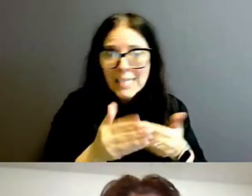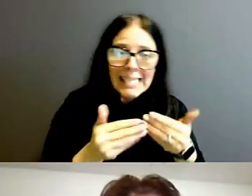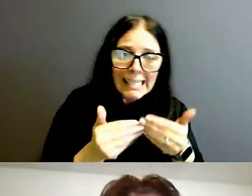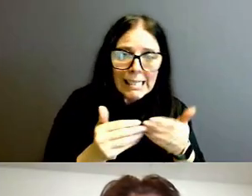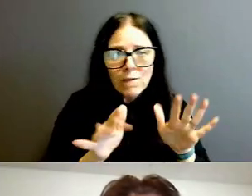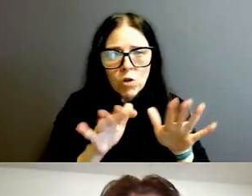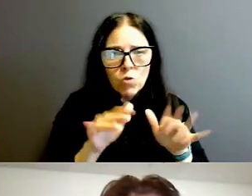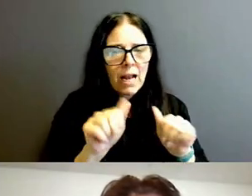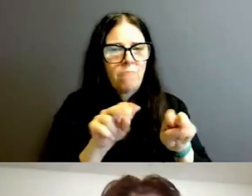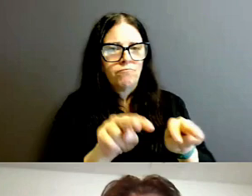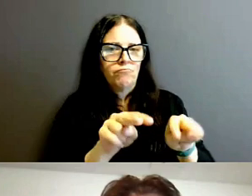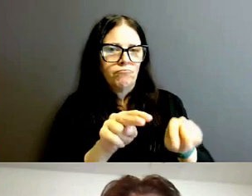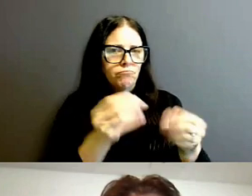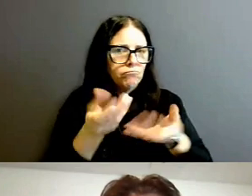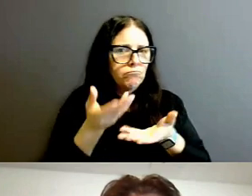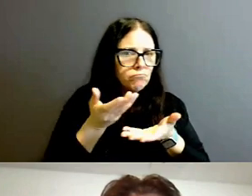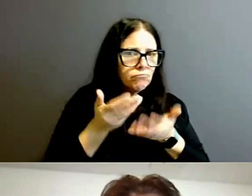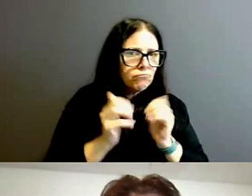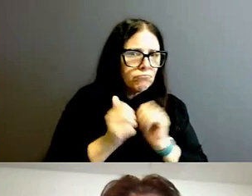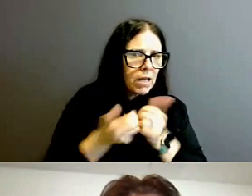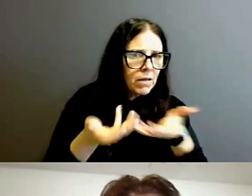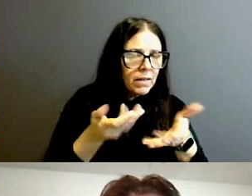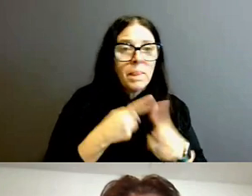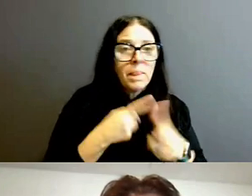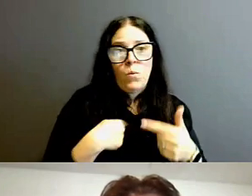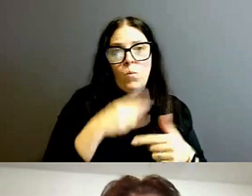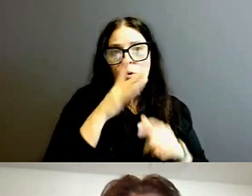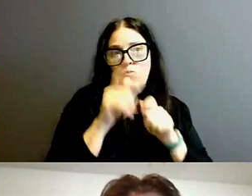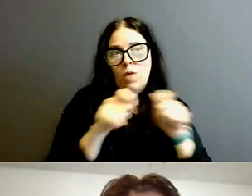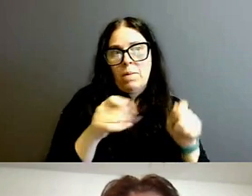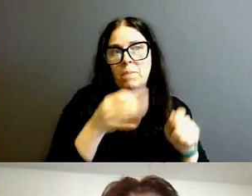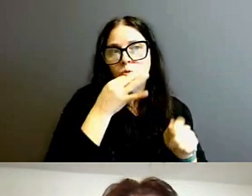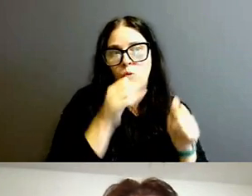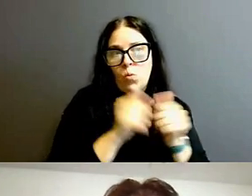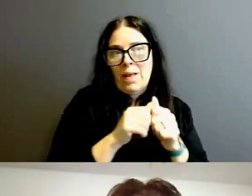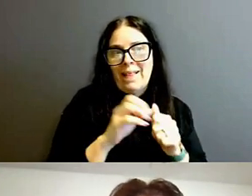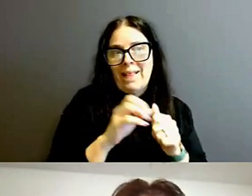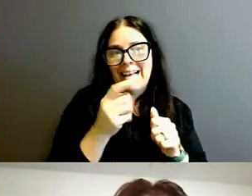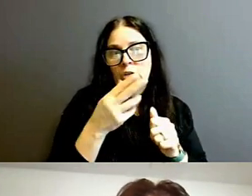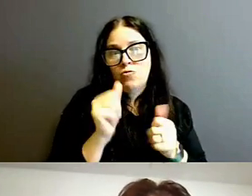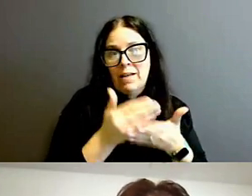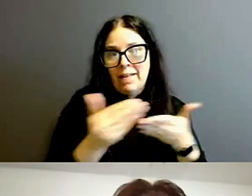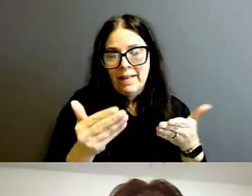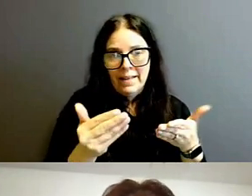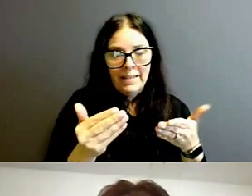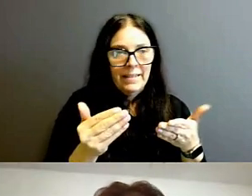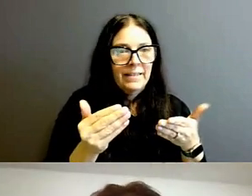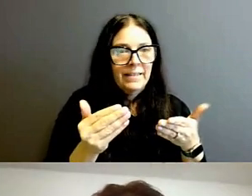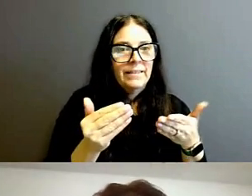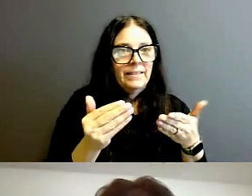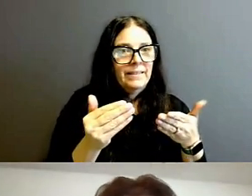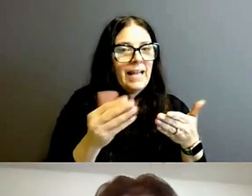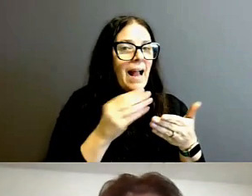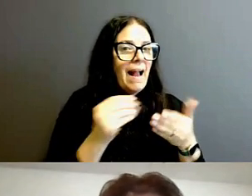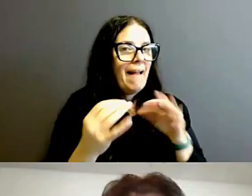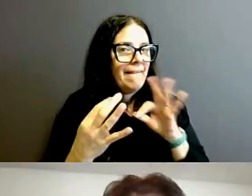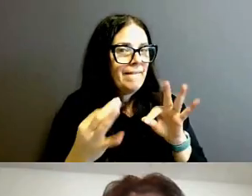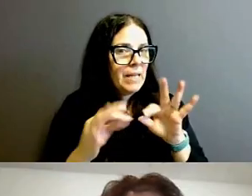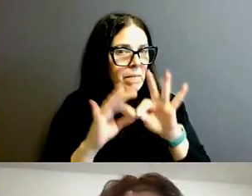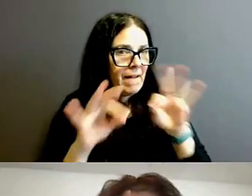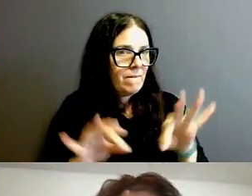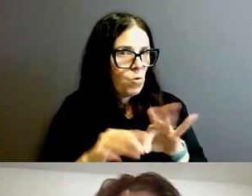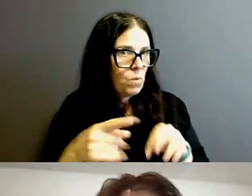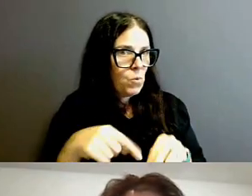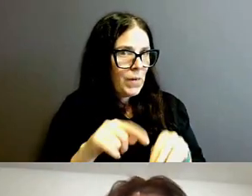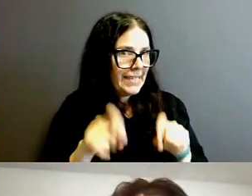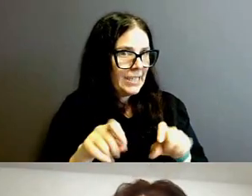let us know. And then we will be wrapping up soon with some of the extra things that are coming up and then the feedback form that we all need to do